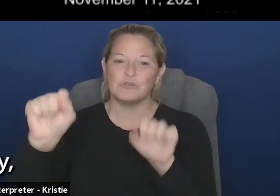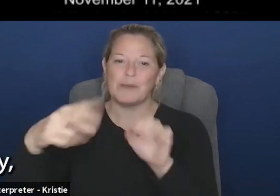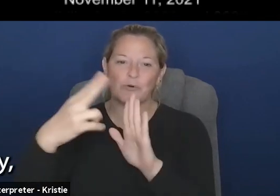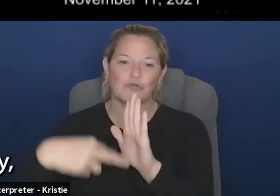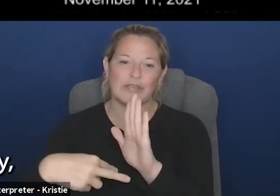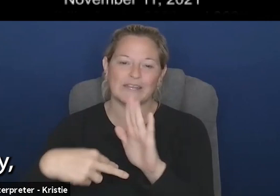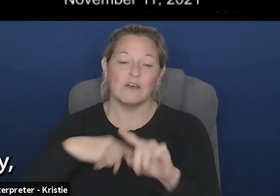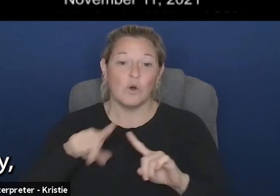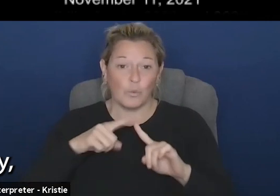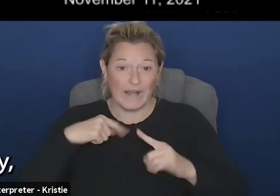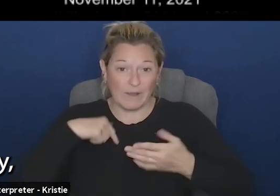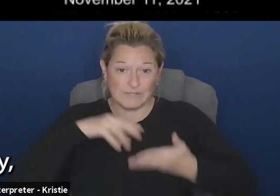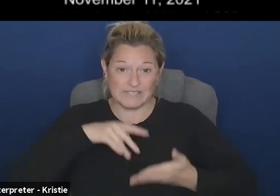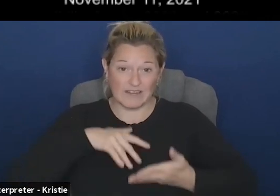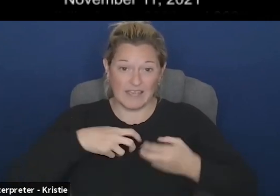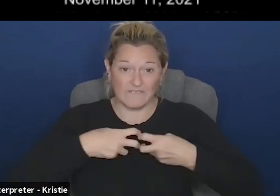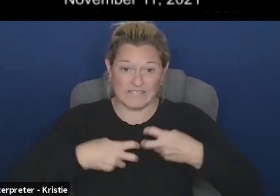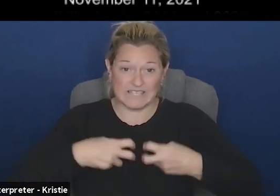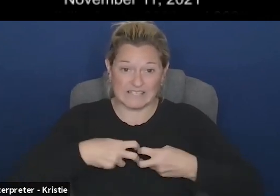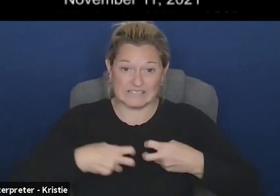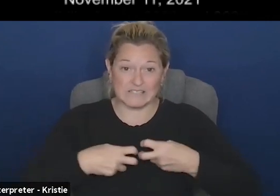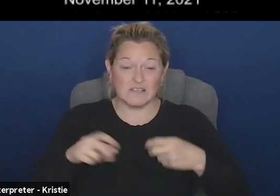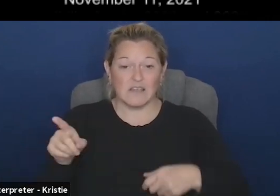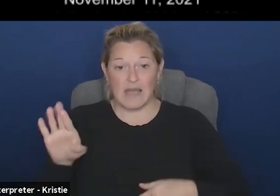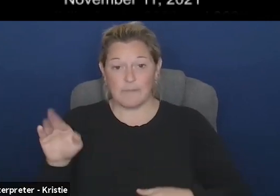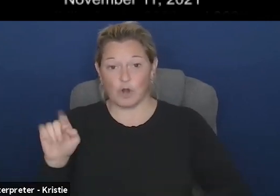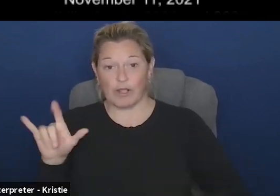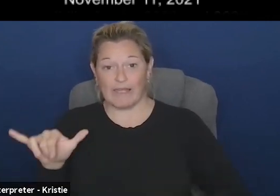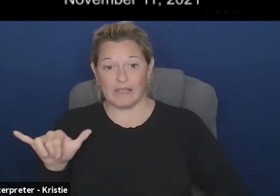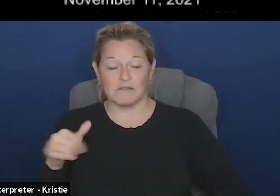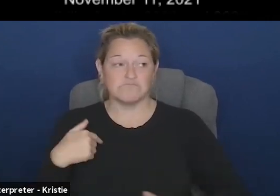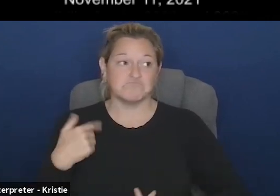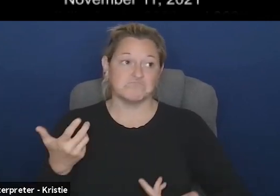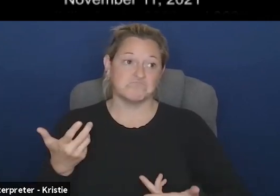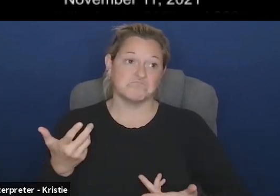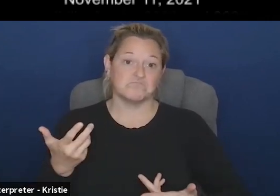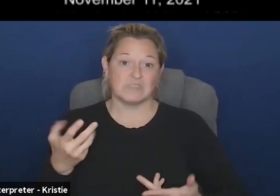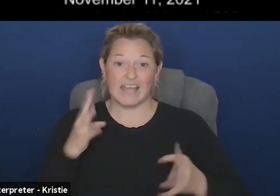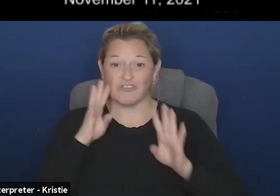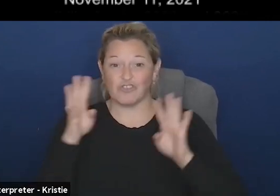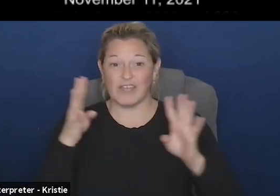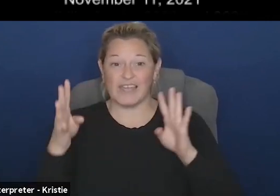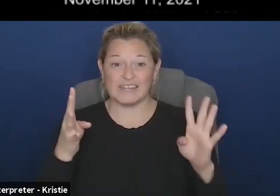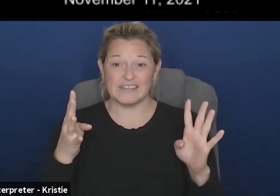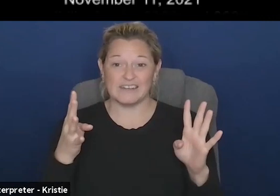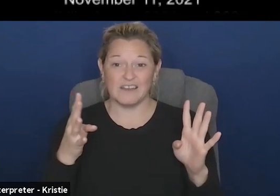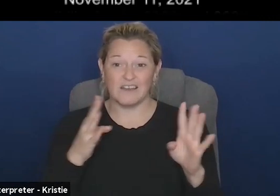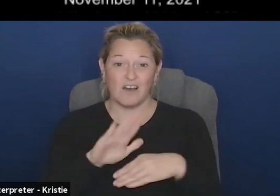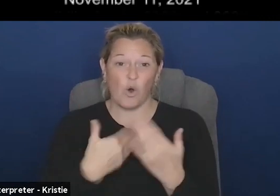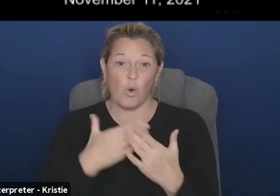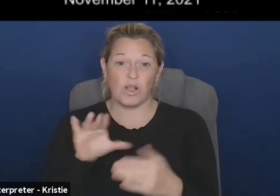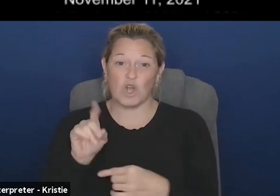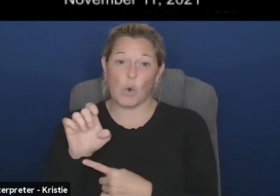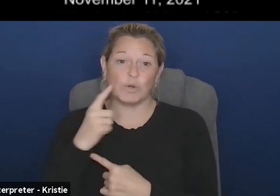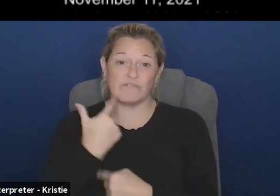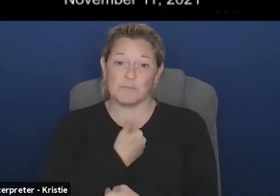was studying physics at Berkeley, I basically created an entire code for myself